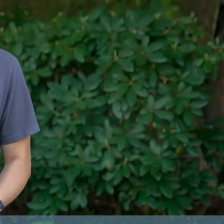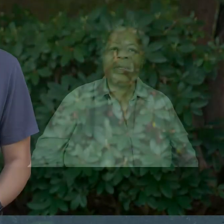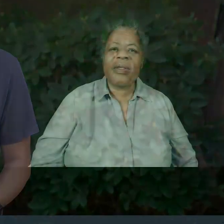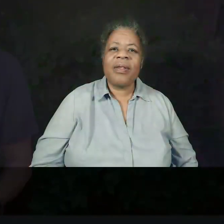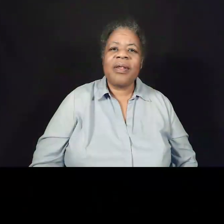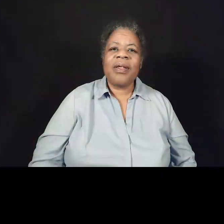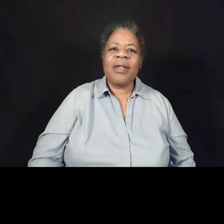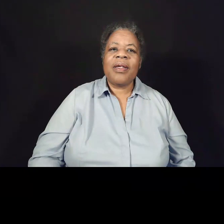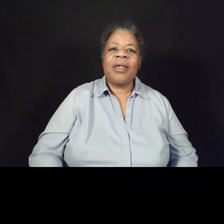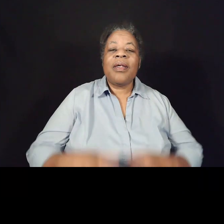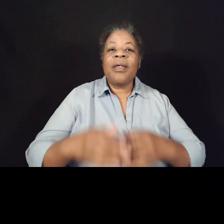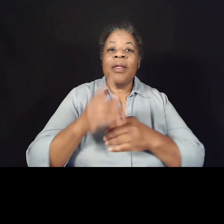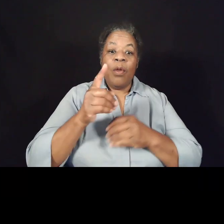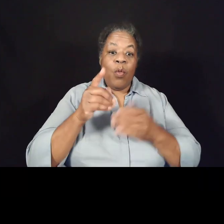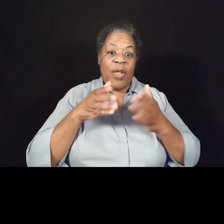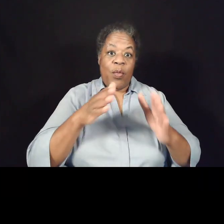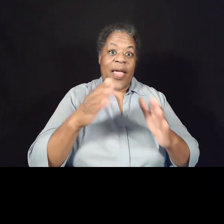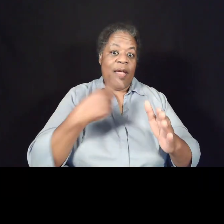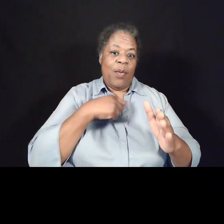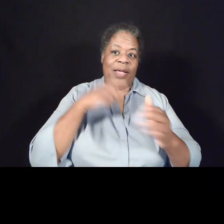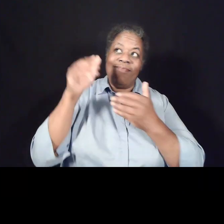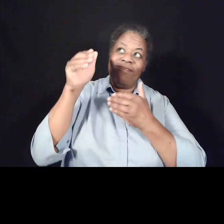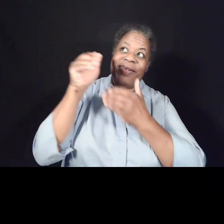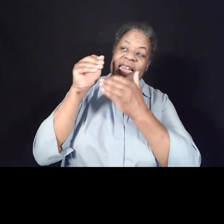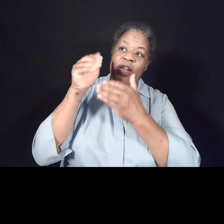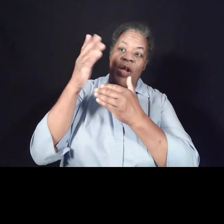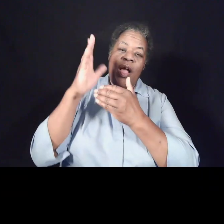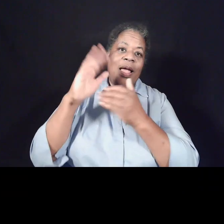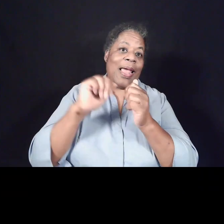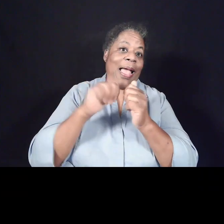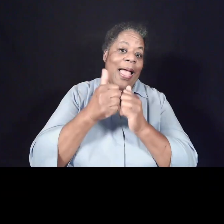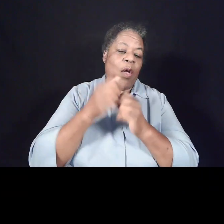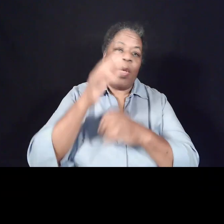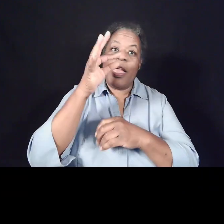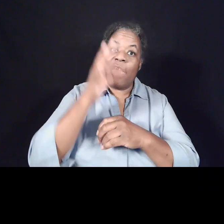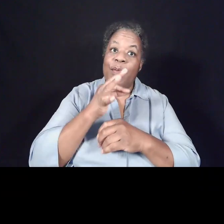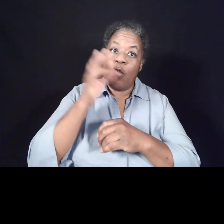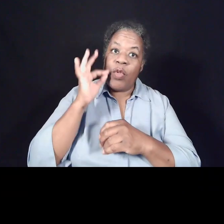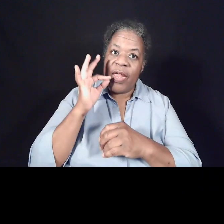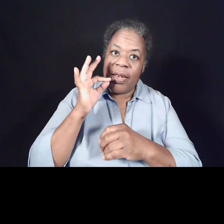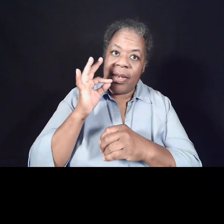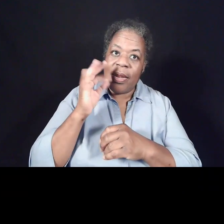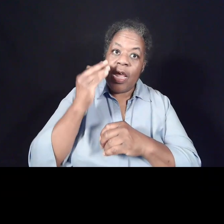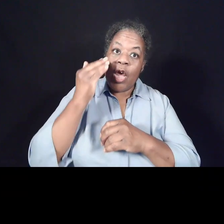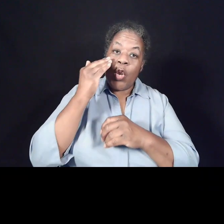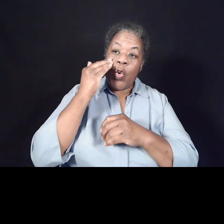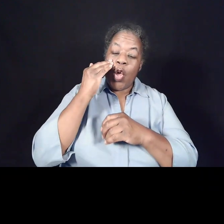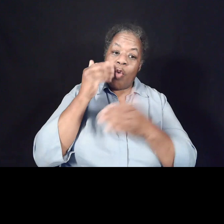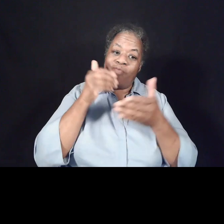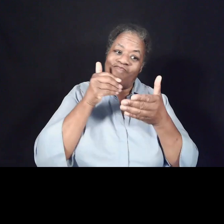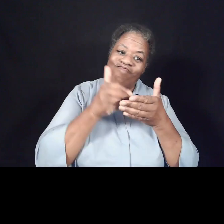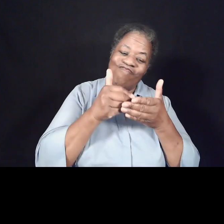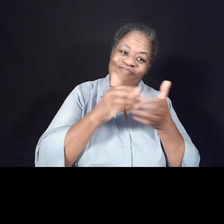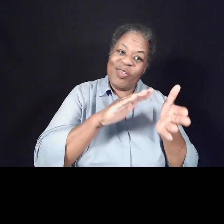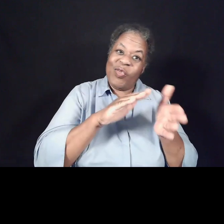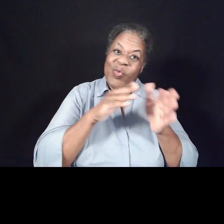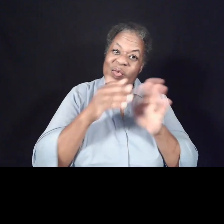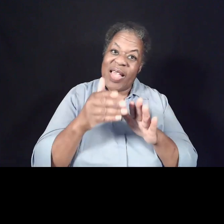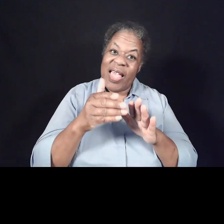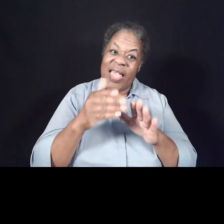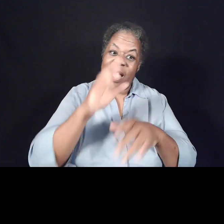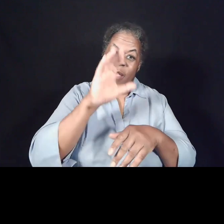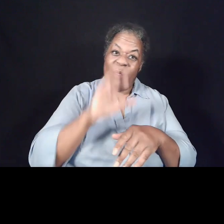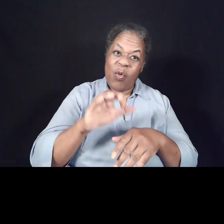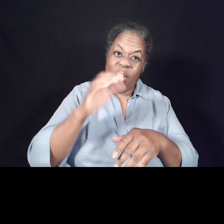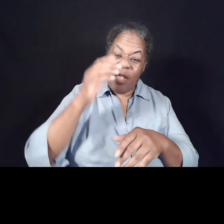One of the ways we draw nearer to God is through communion. Because knowing that he was about to die on the cross for the sins of humanity,